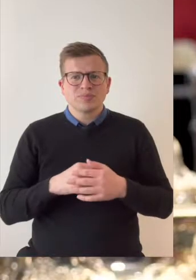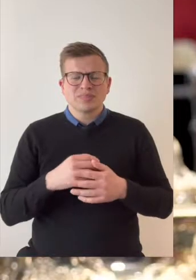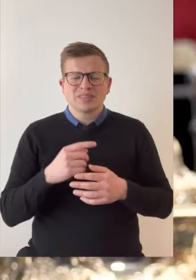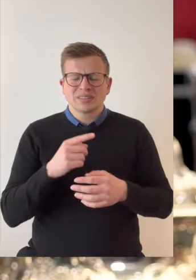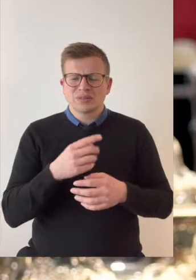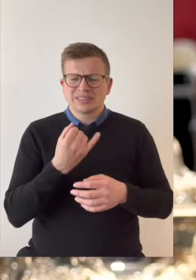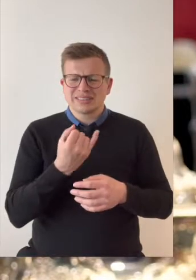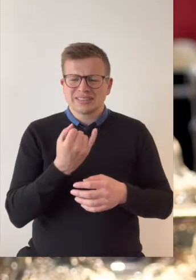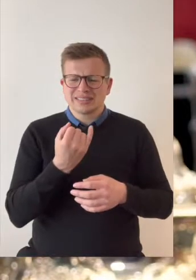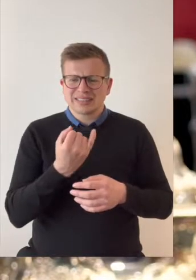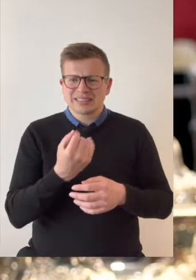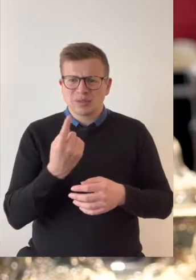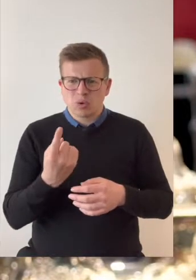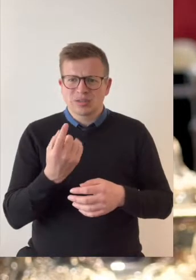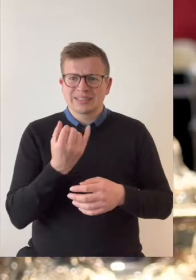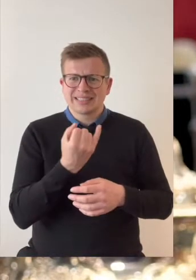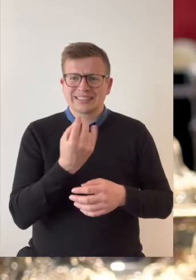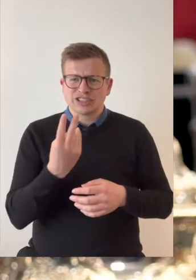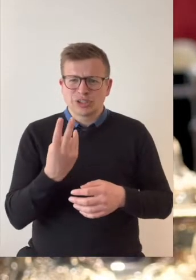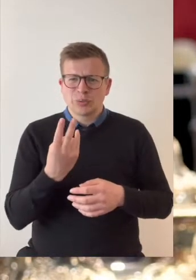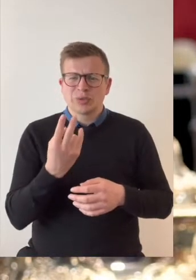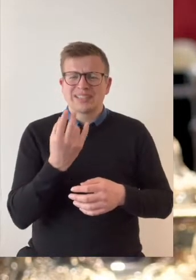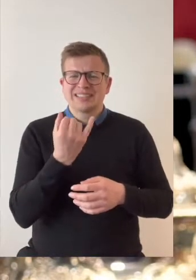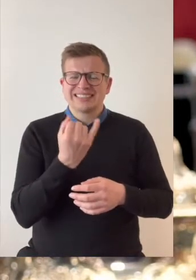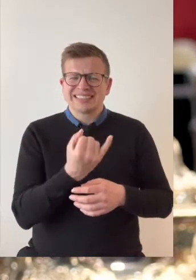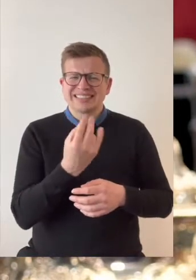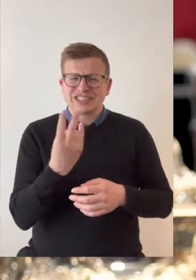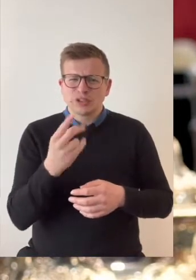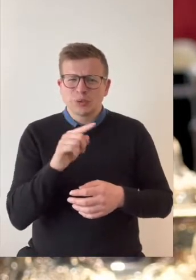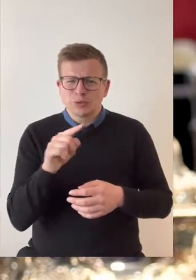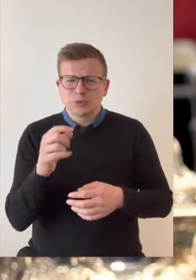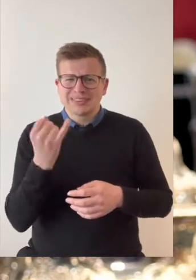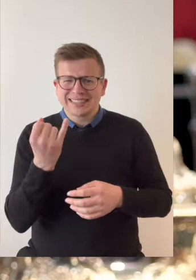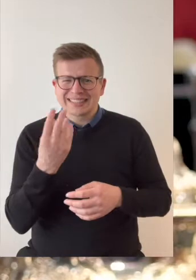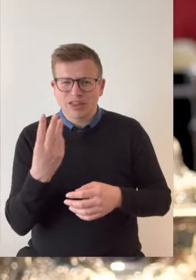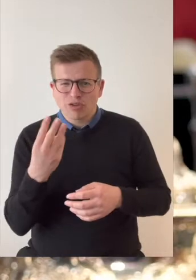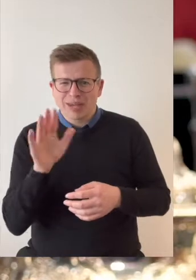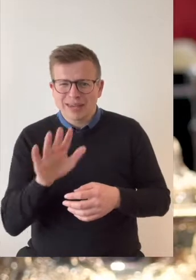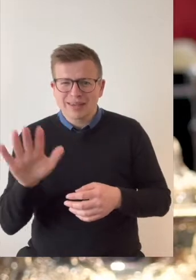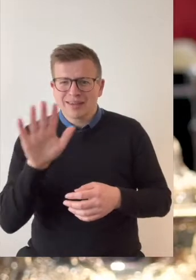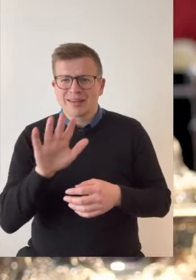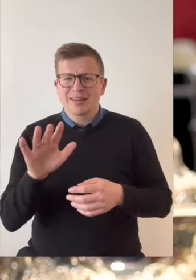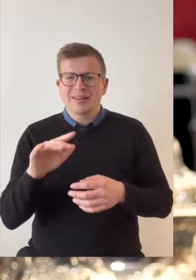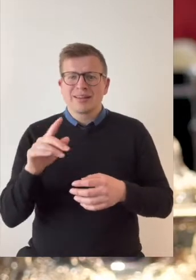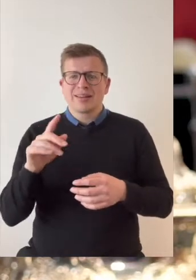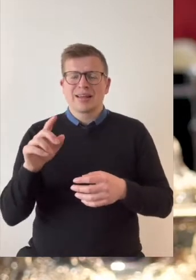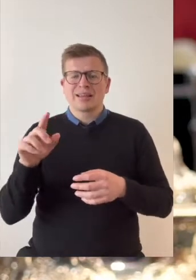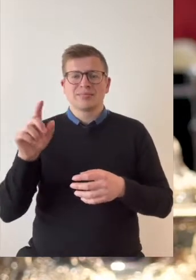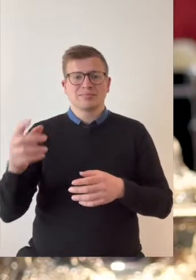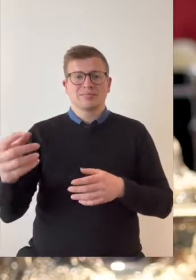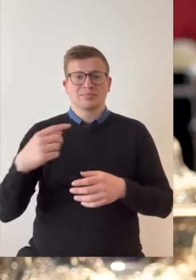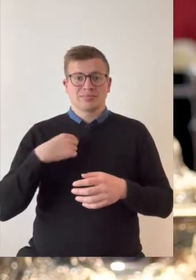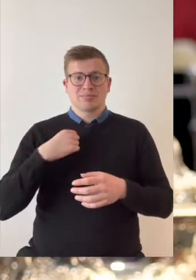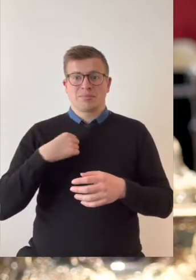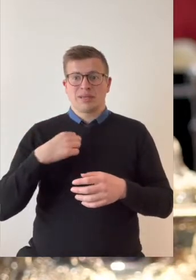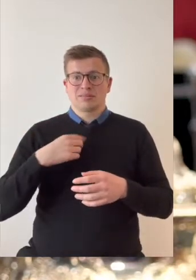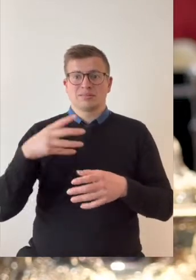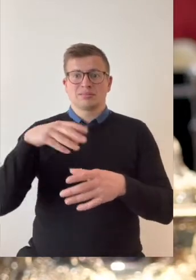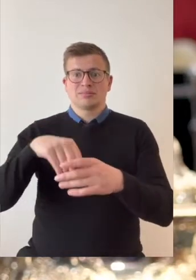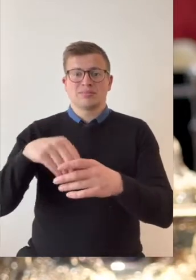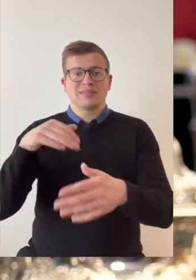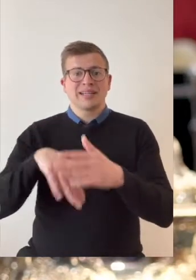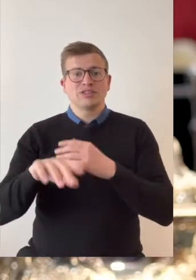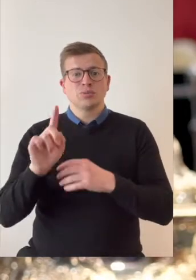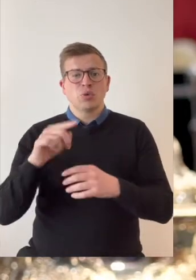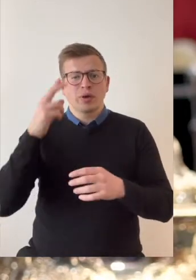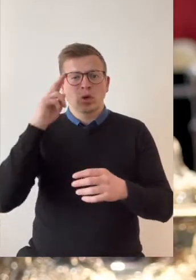what was 61, 62, around 62, 62 to 63, they recruited me into what we call